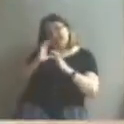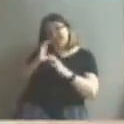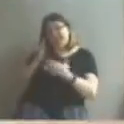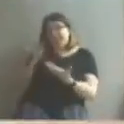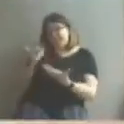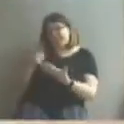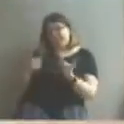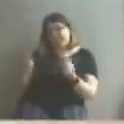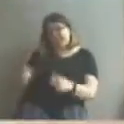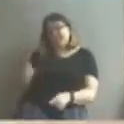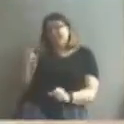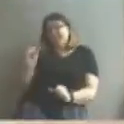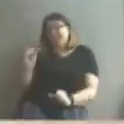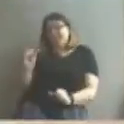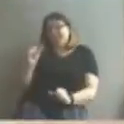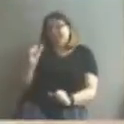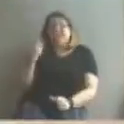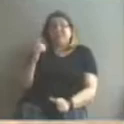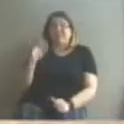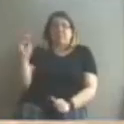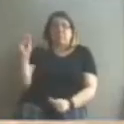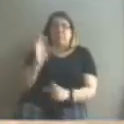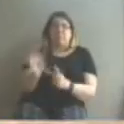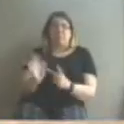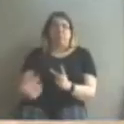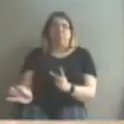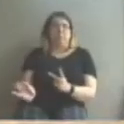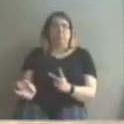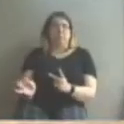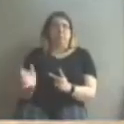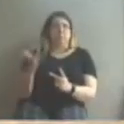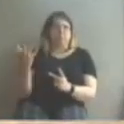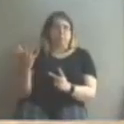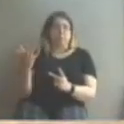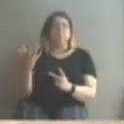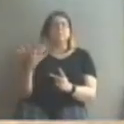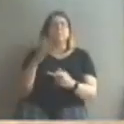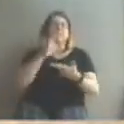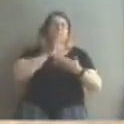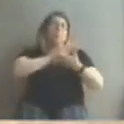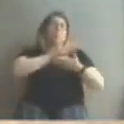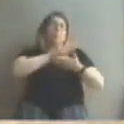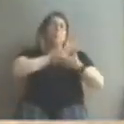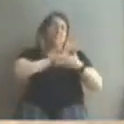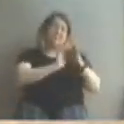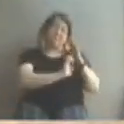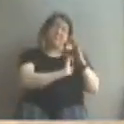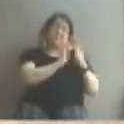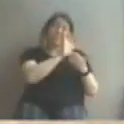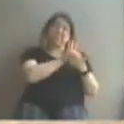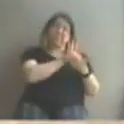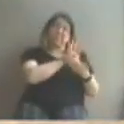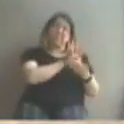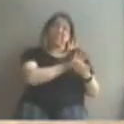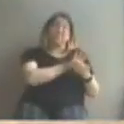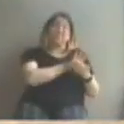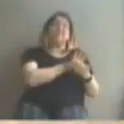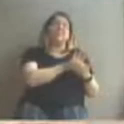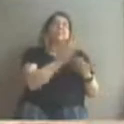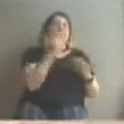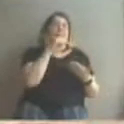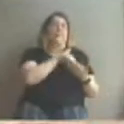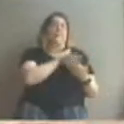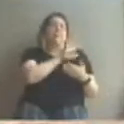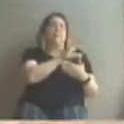gonna potentially be in a position where you don't have choices anymore. And schools, especially our elementary schools, who again,